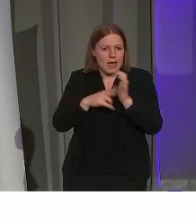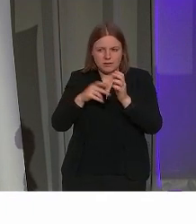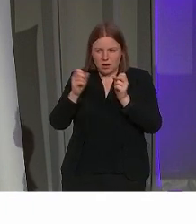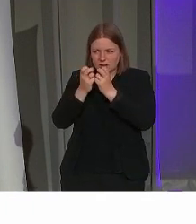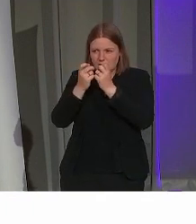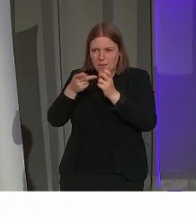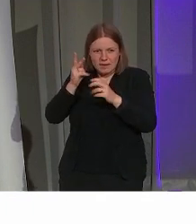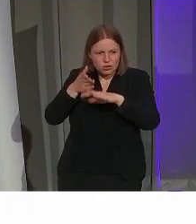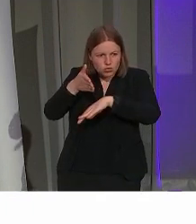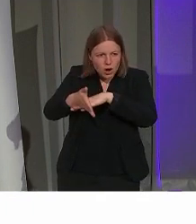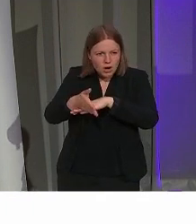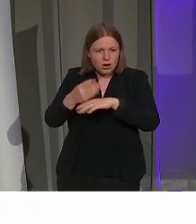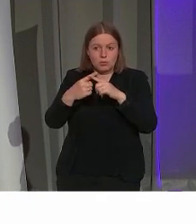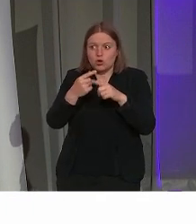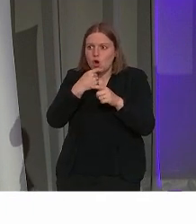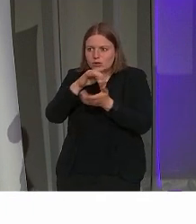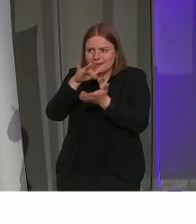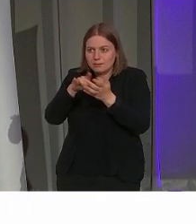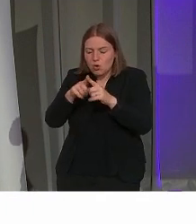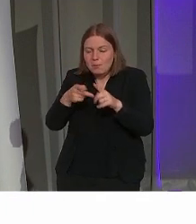castle and the old town for all.